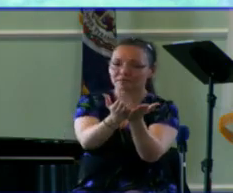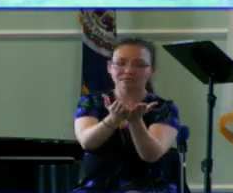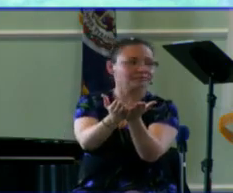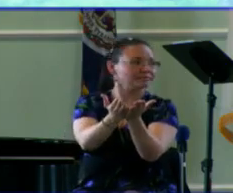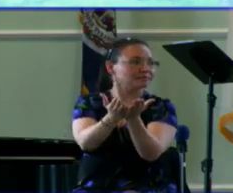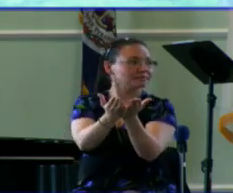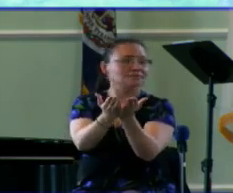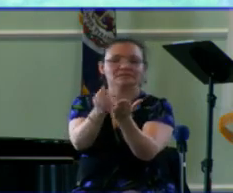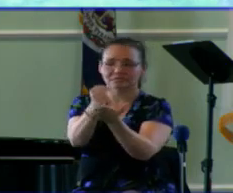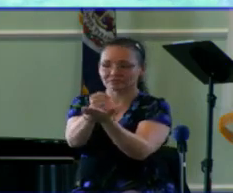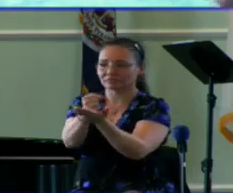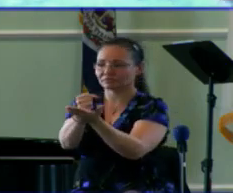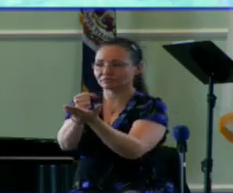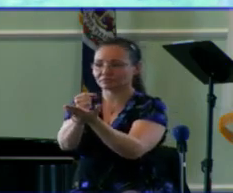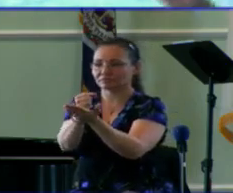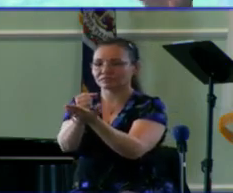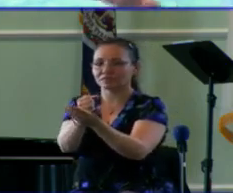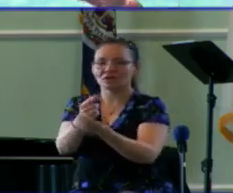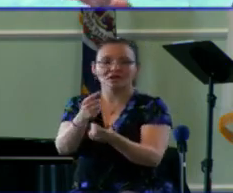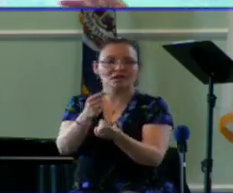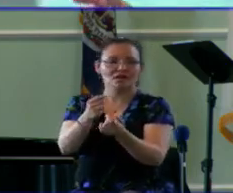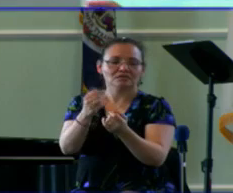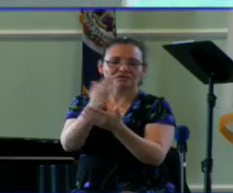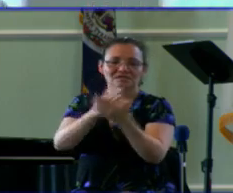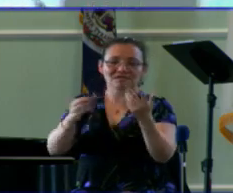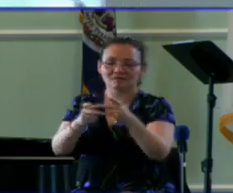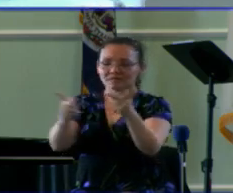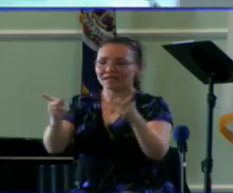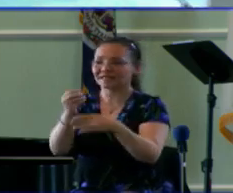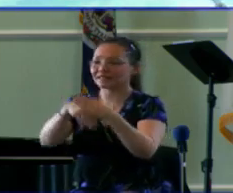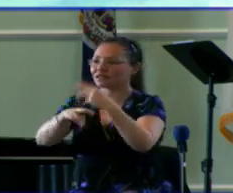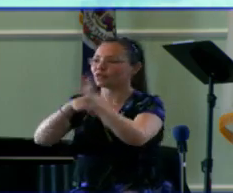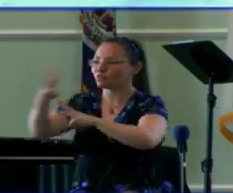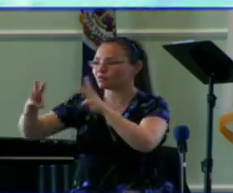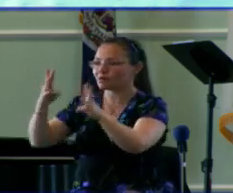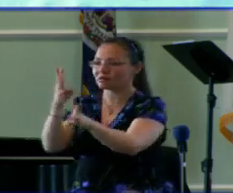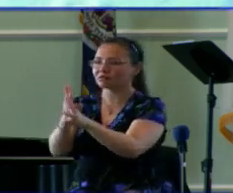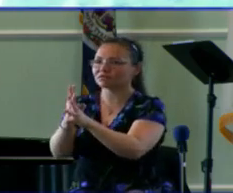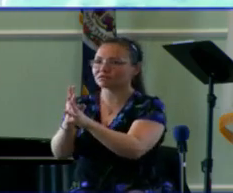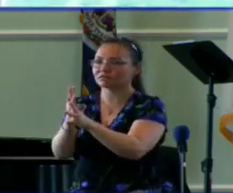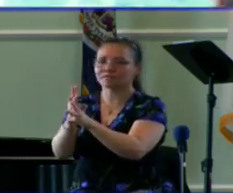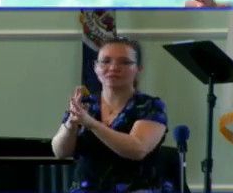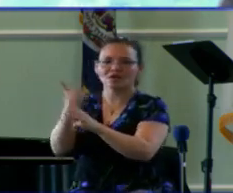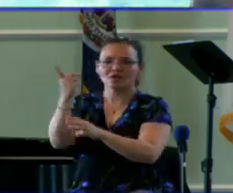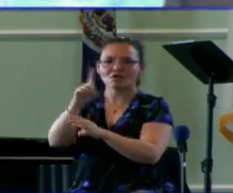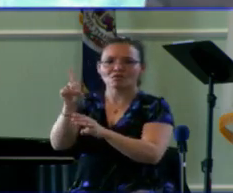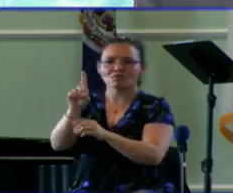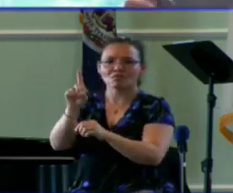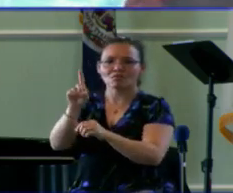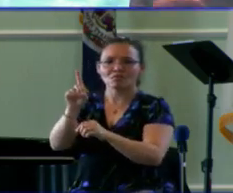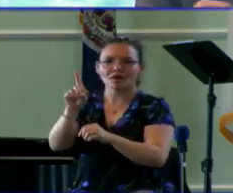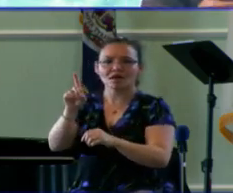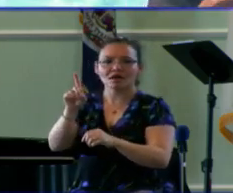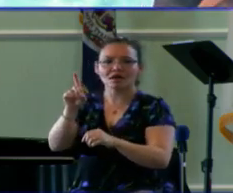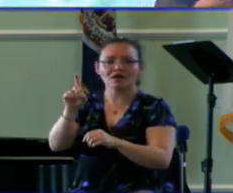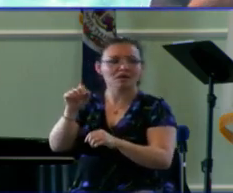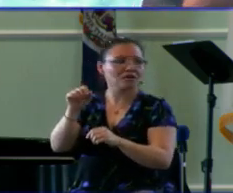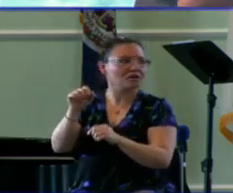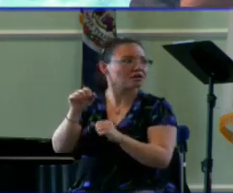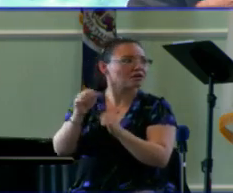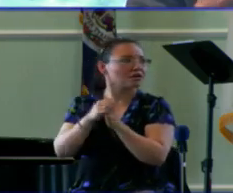Bible, amen? You know, there are some places in the world where Christians are persecuted, and it is against the